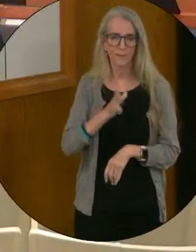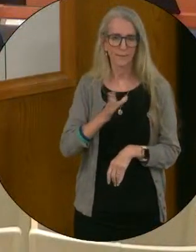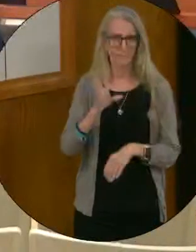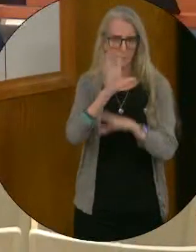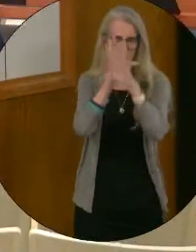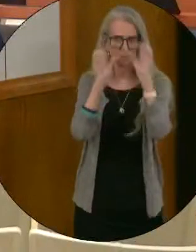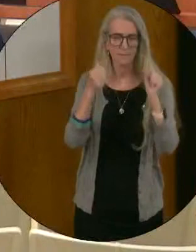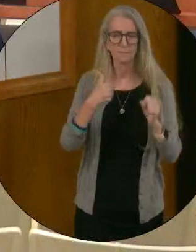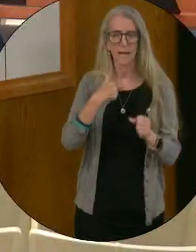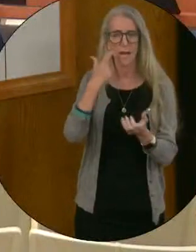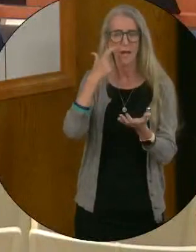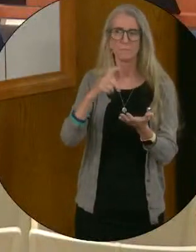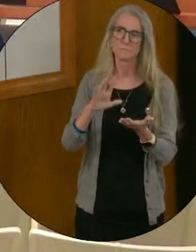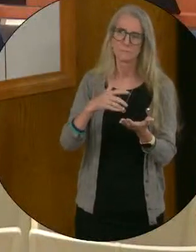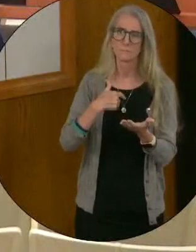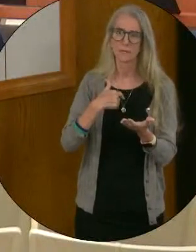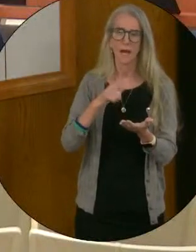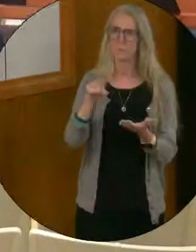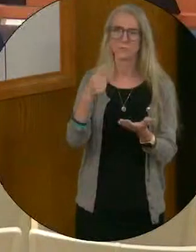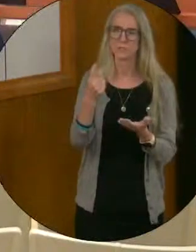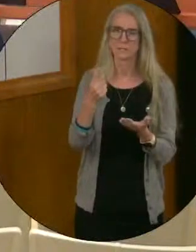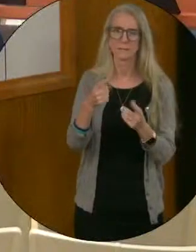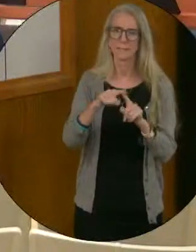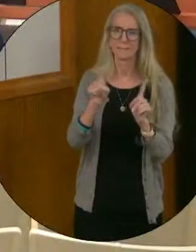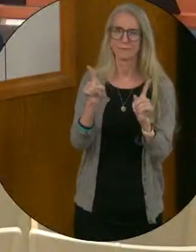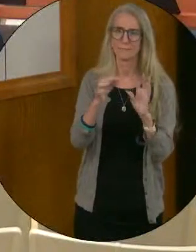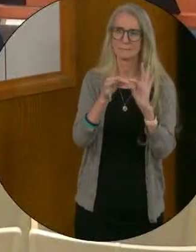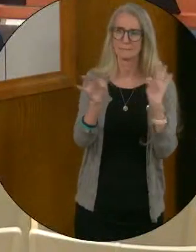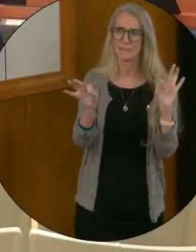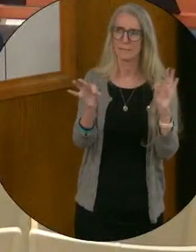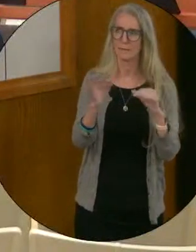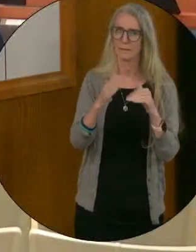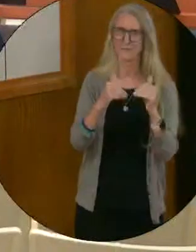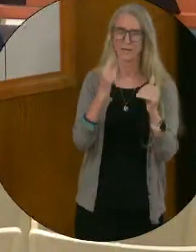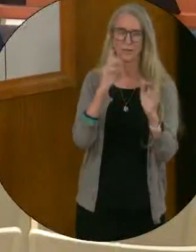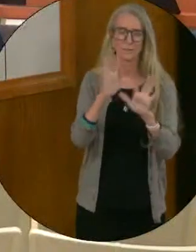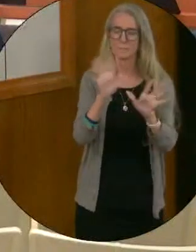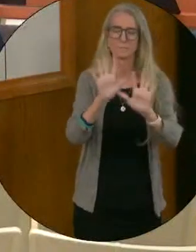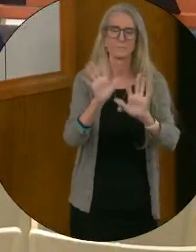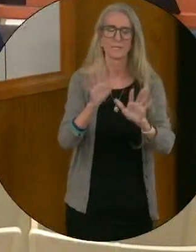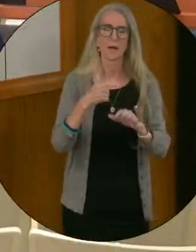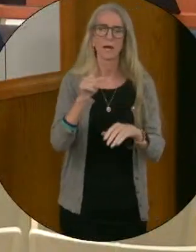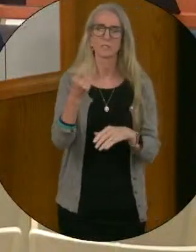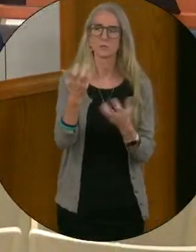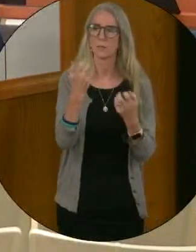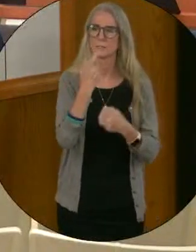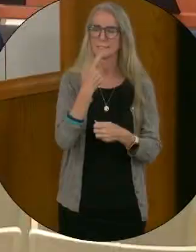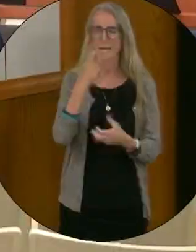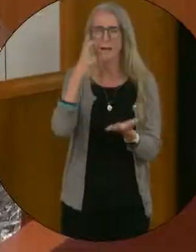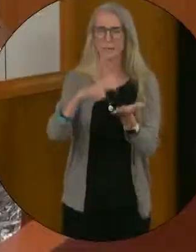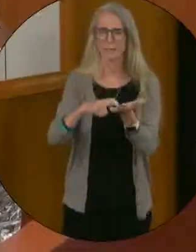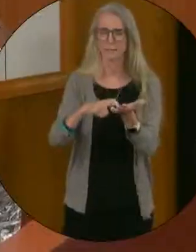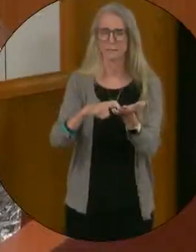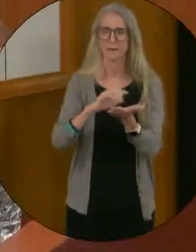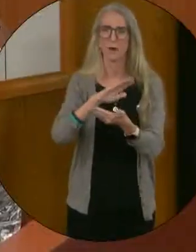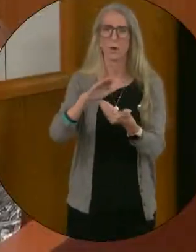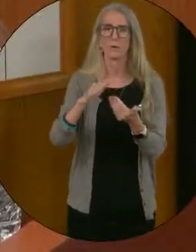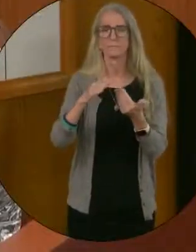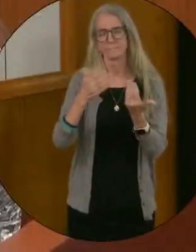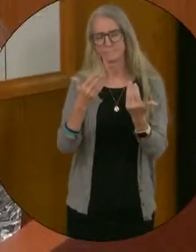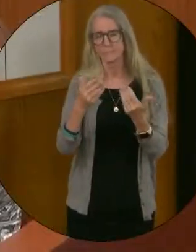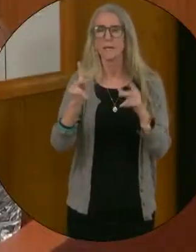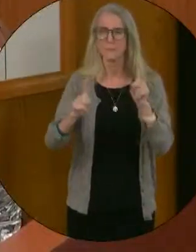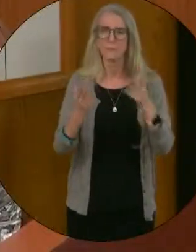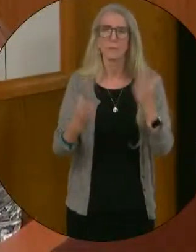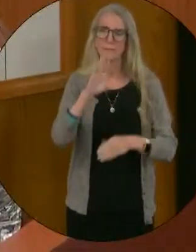I recognize, well, I was just going to make a different statement because I thought we were moving on to a different section, but I was just going to say I recognize that while people may be frustrated, I